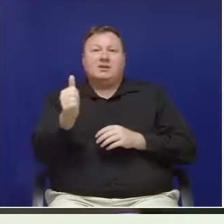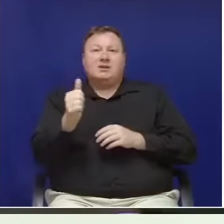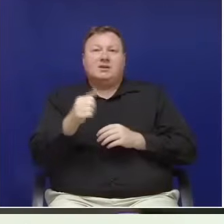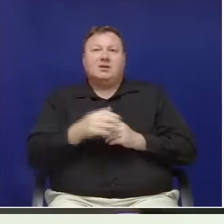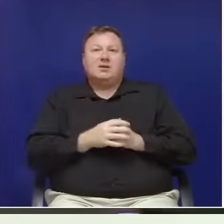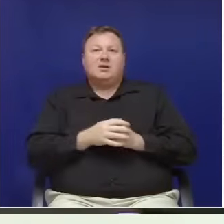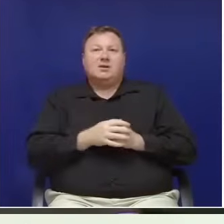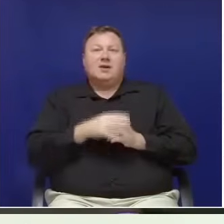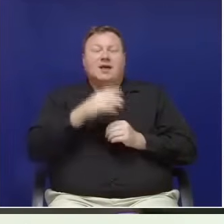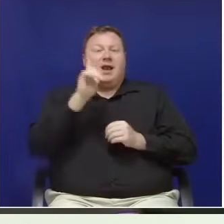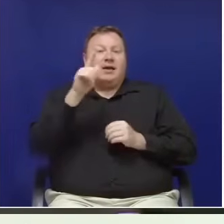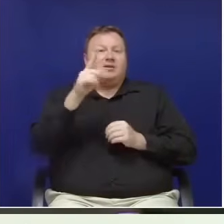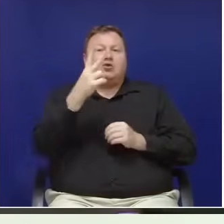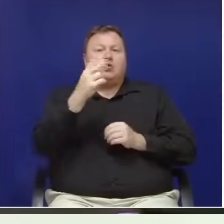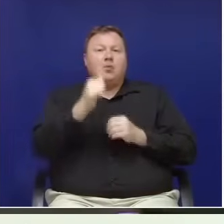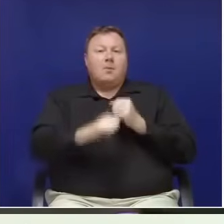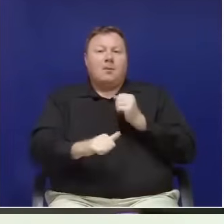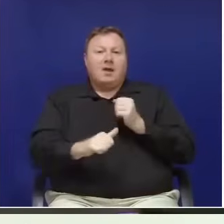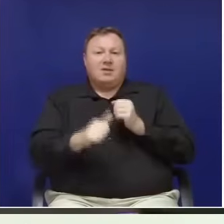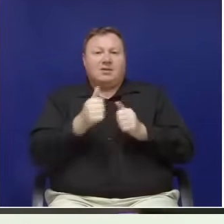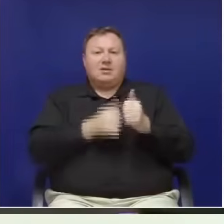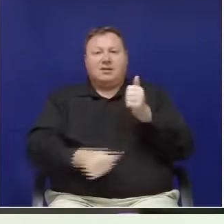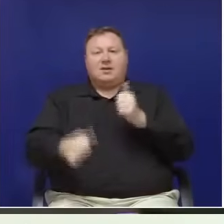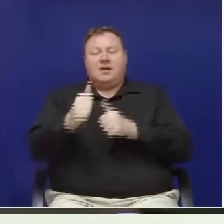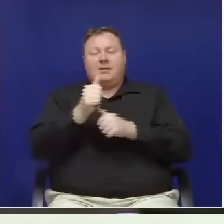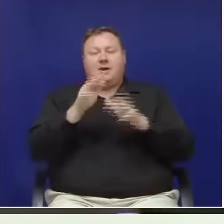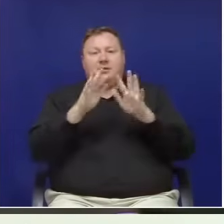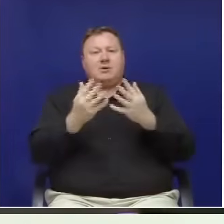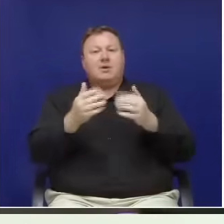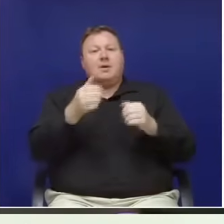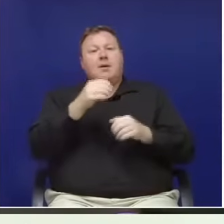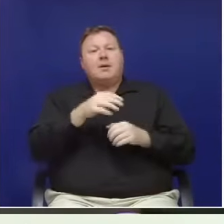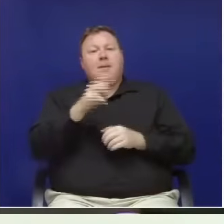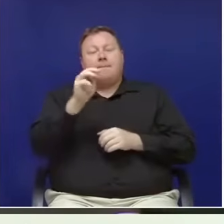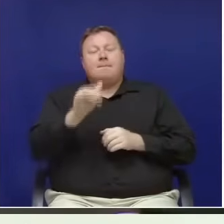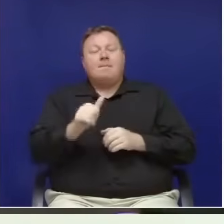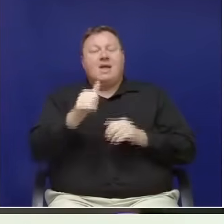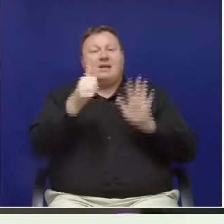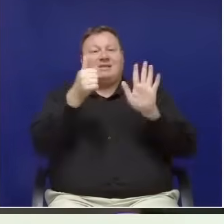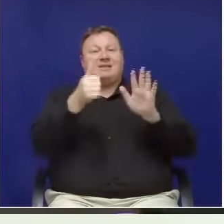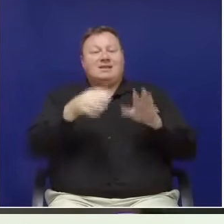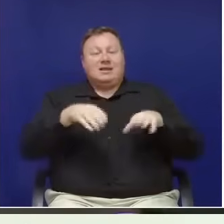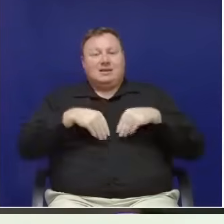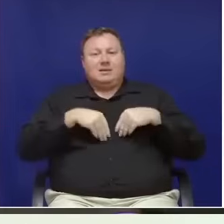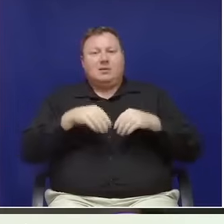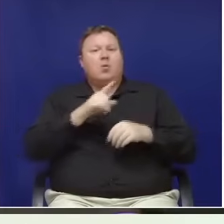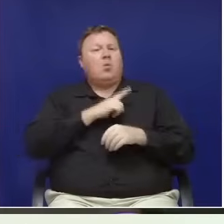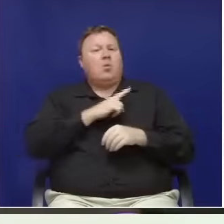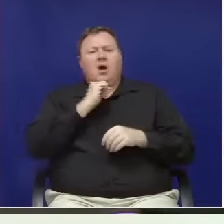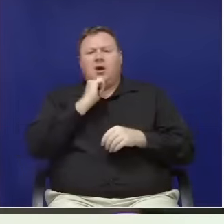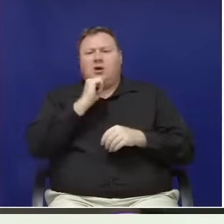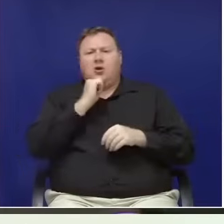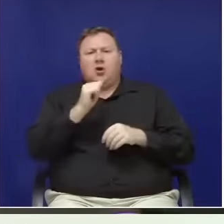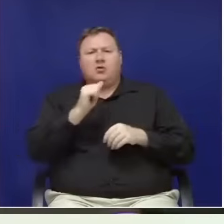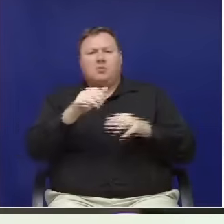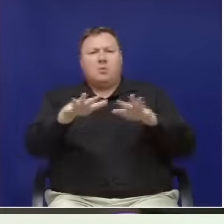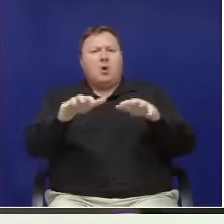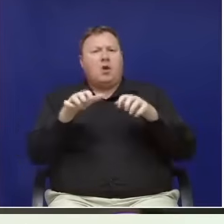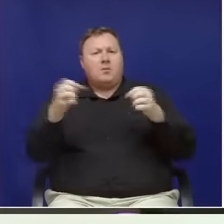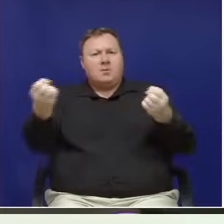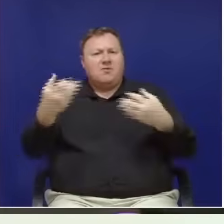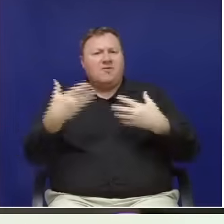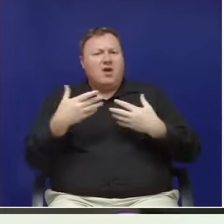by Cabinet on May the 6th, why was Parliament not provided with this document